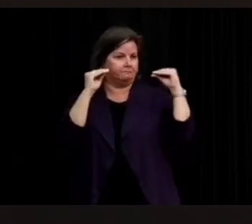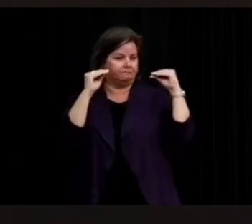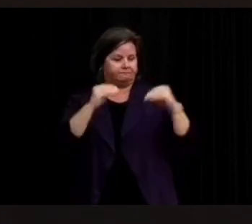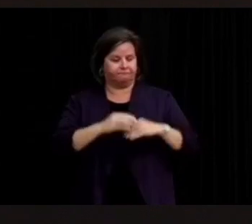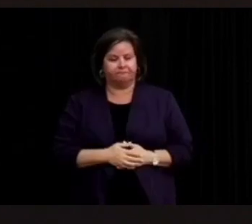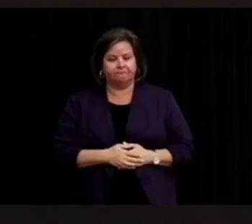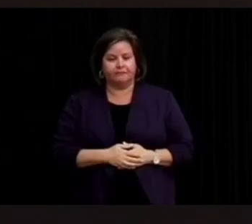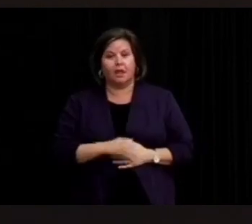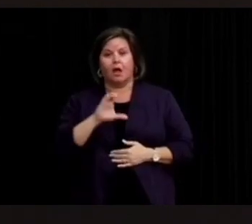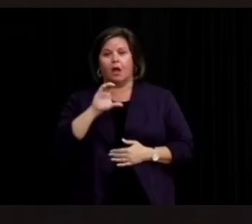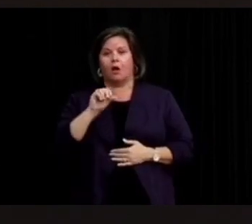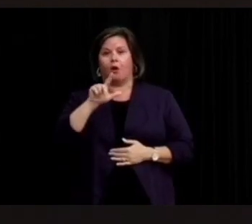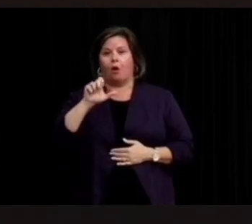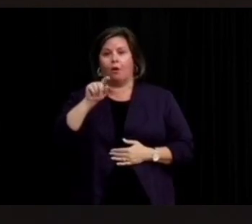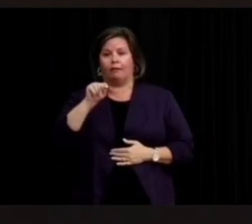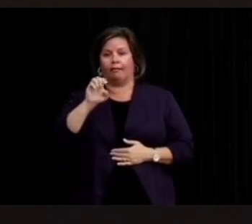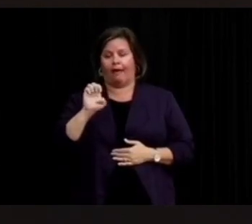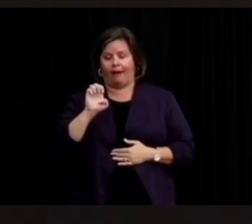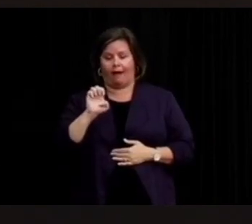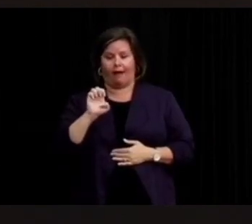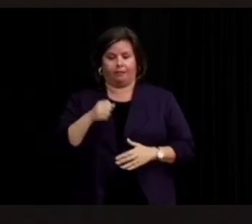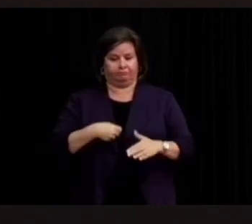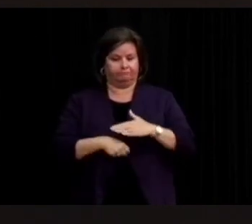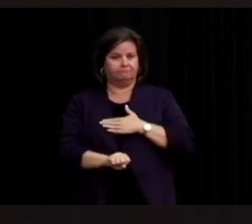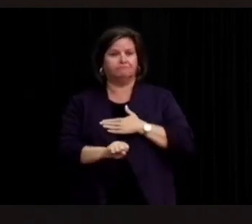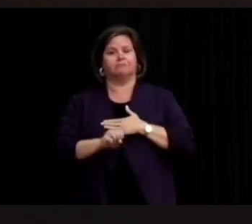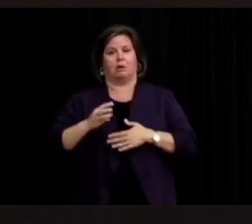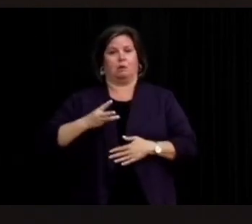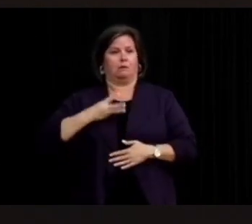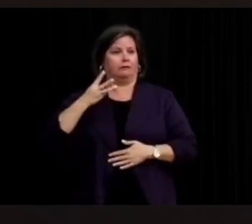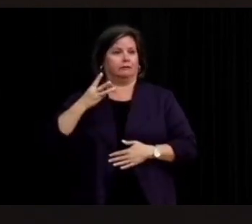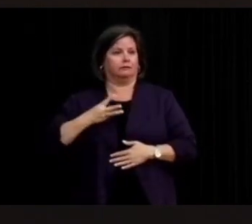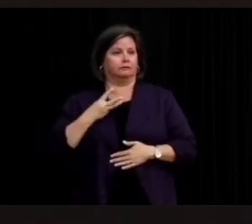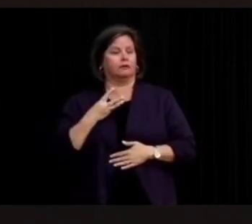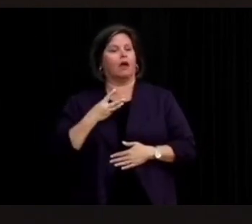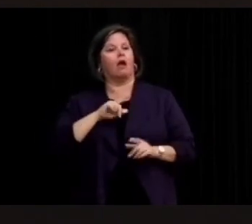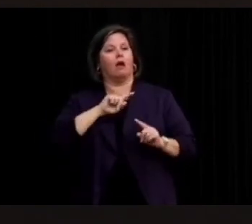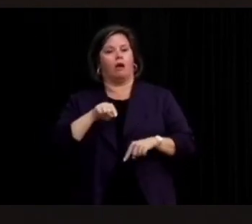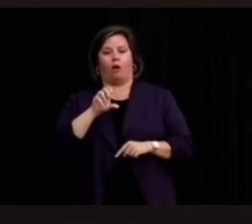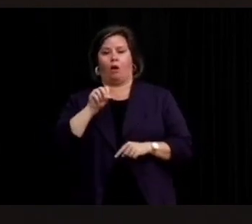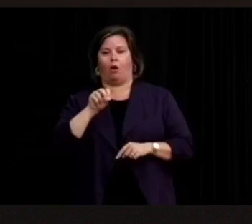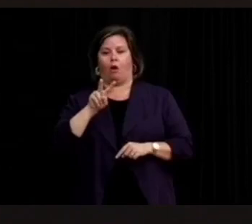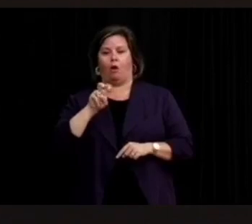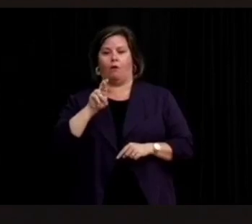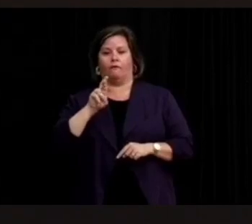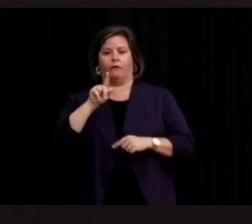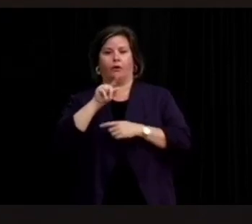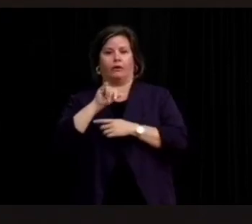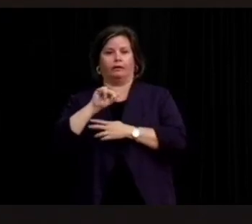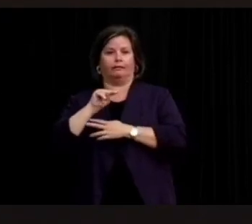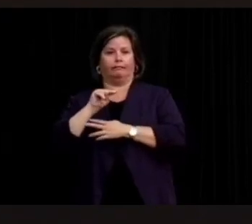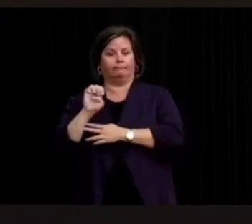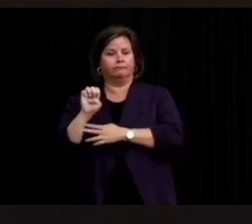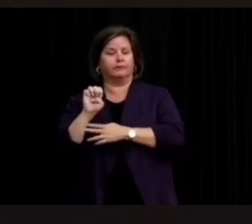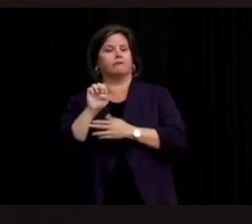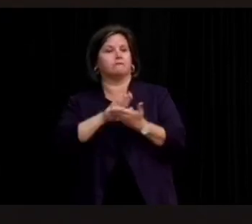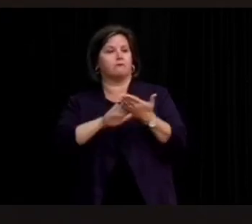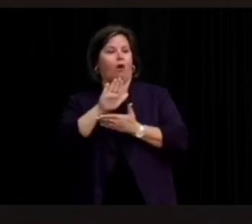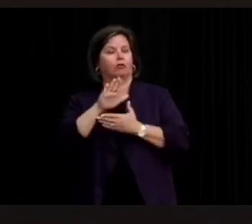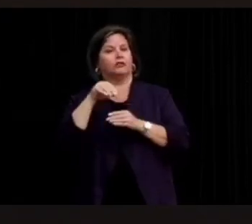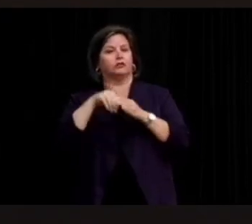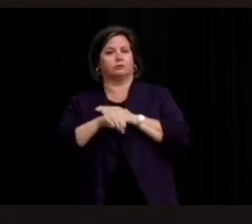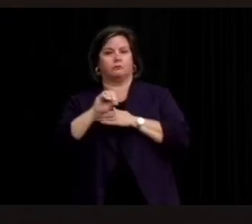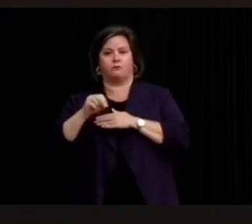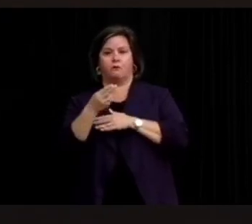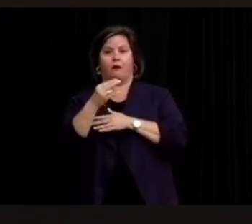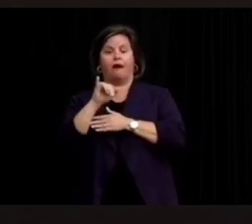a native Washingtonian. She attended Oberlin College in Oberlin, Ohio, and received her